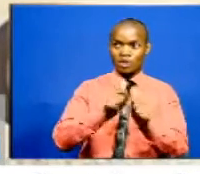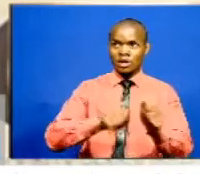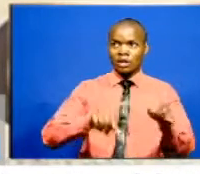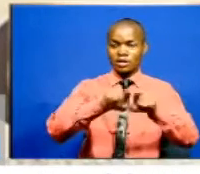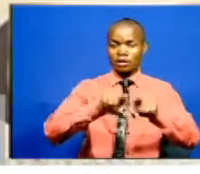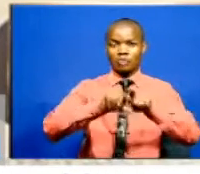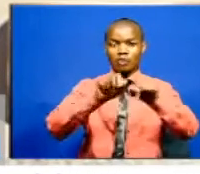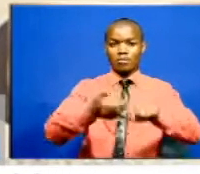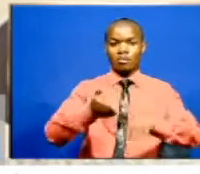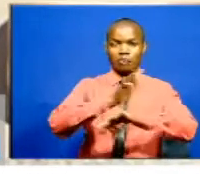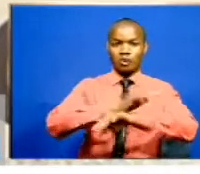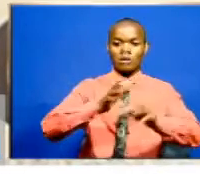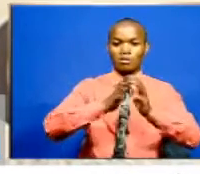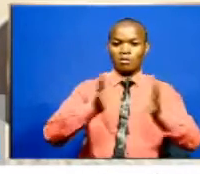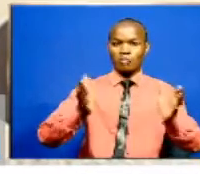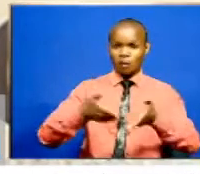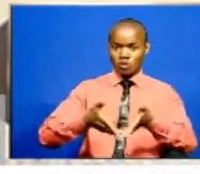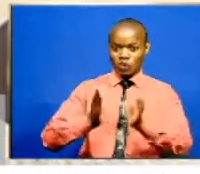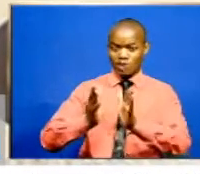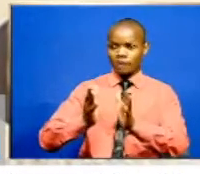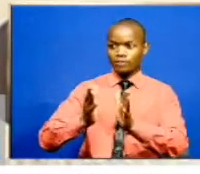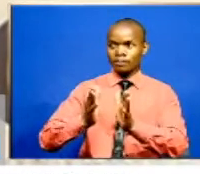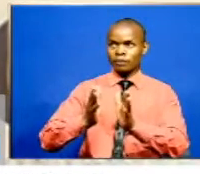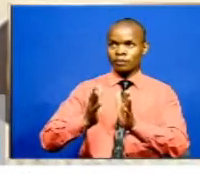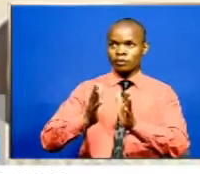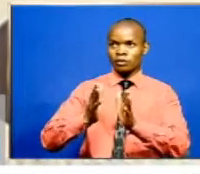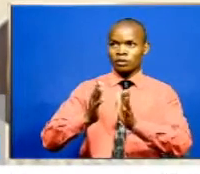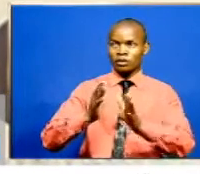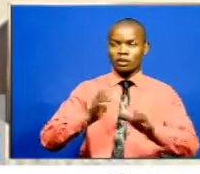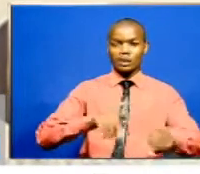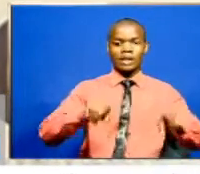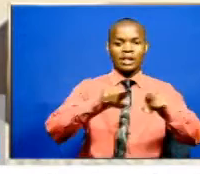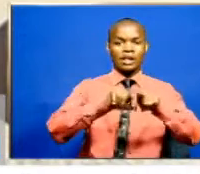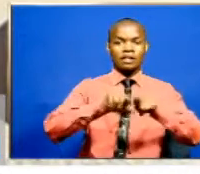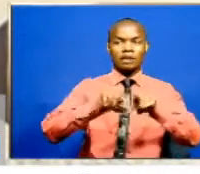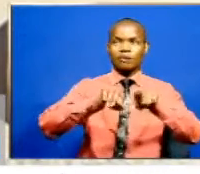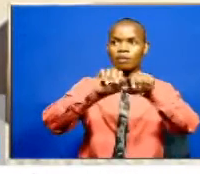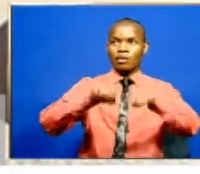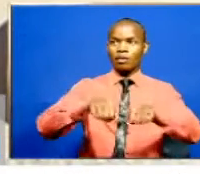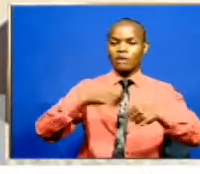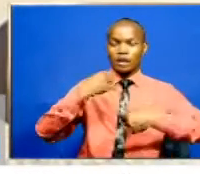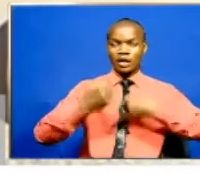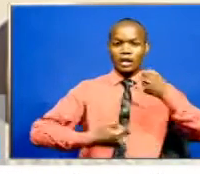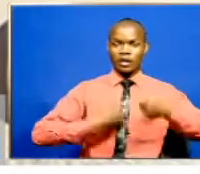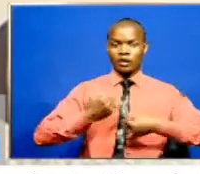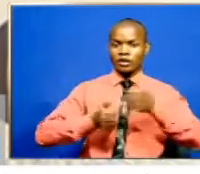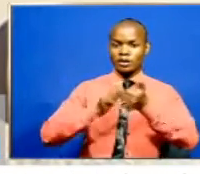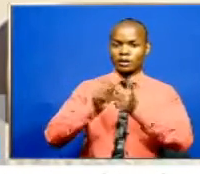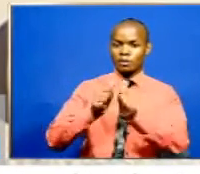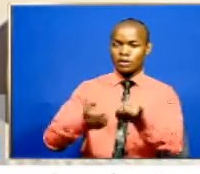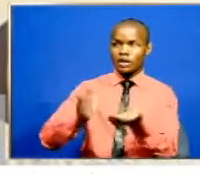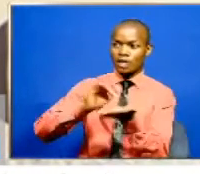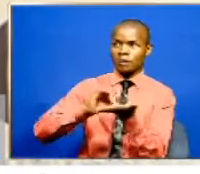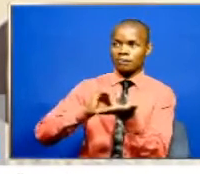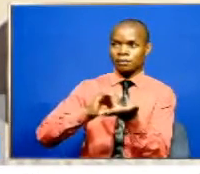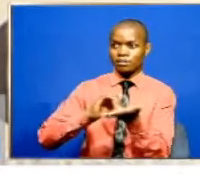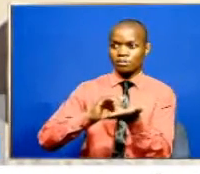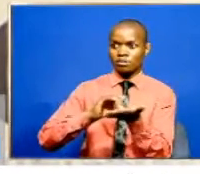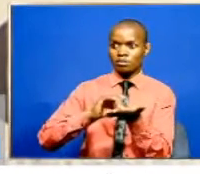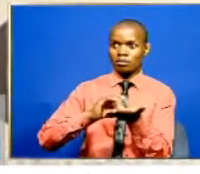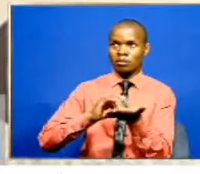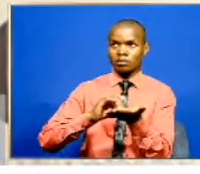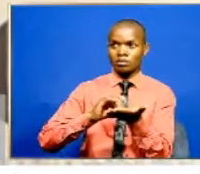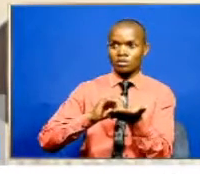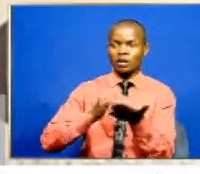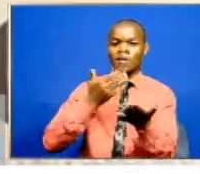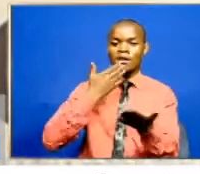back in a big way, and we will be able maybe to enjoy our sports again going forward.